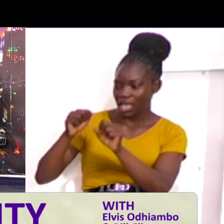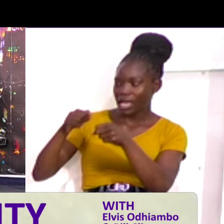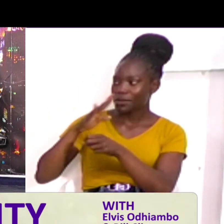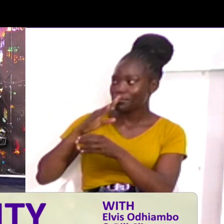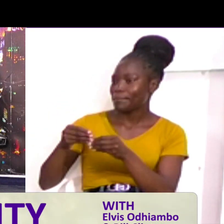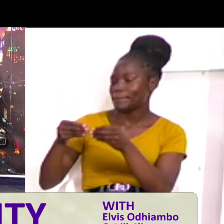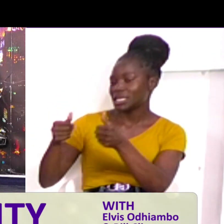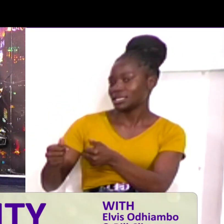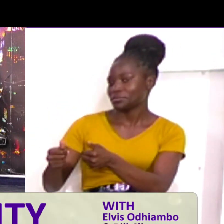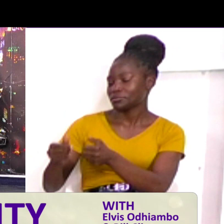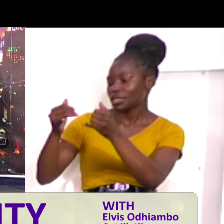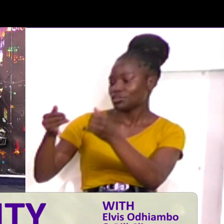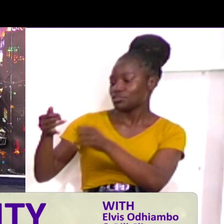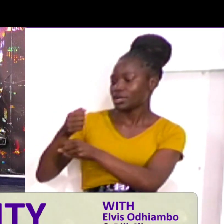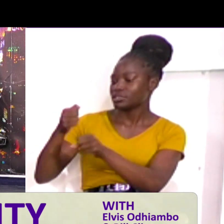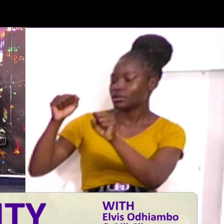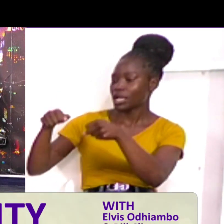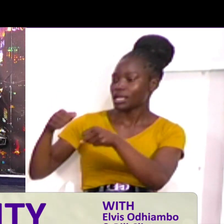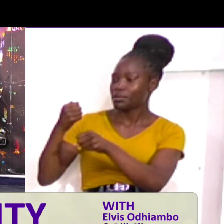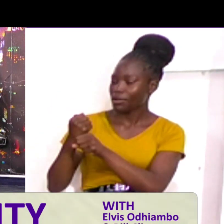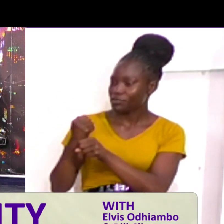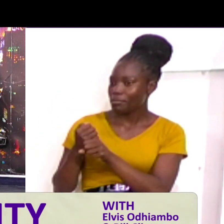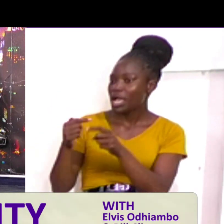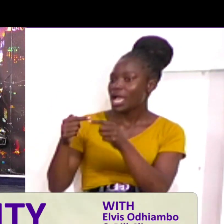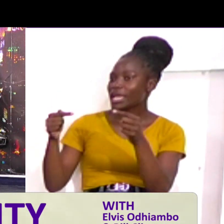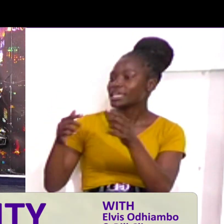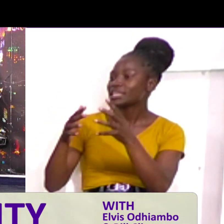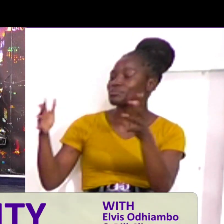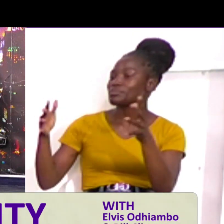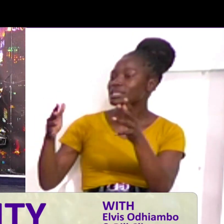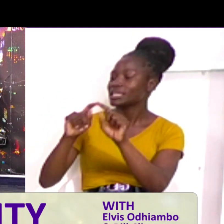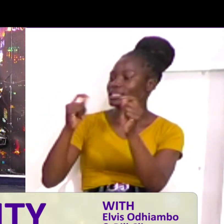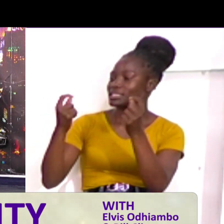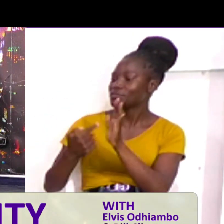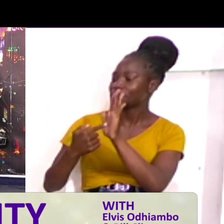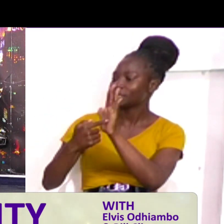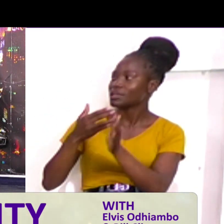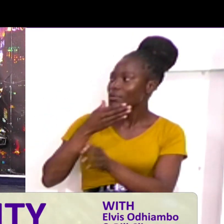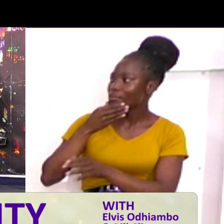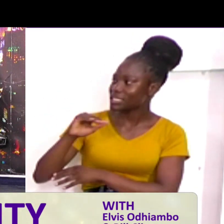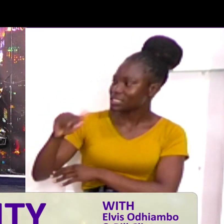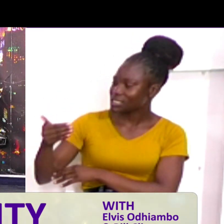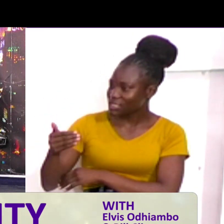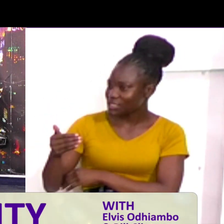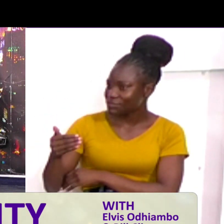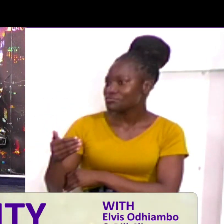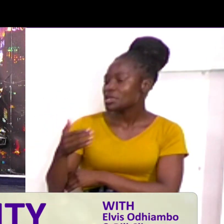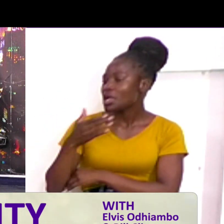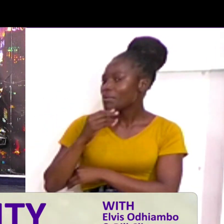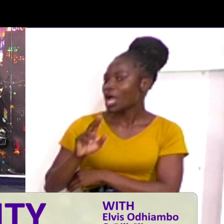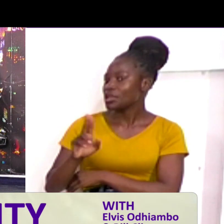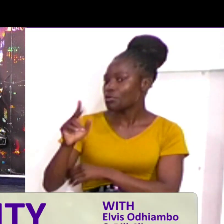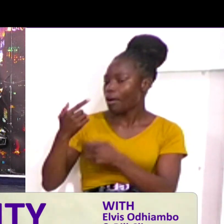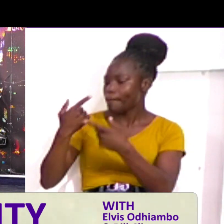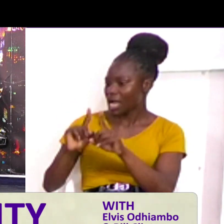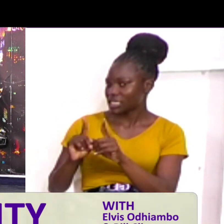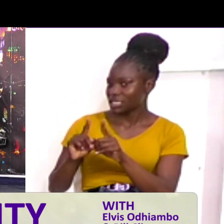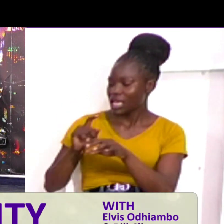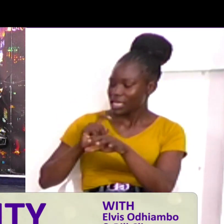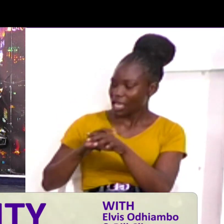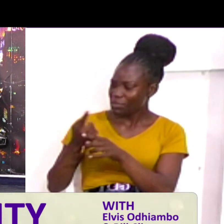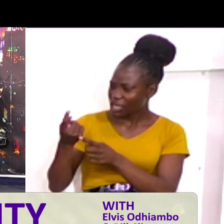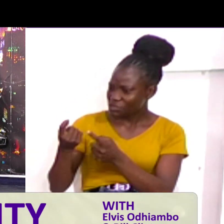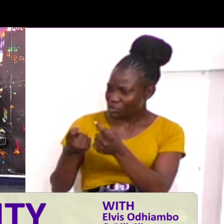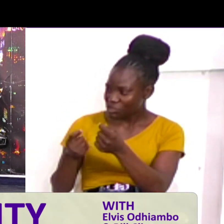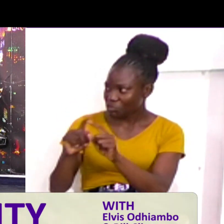beaten. You see, Newcastle can perform against big teams, let's say Manchester City, Arsenal, Newcastle. Right. But when it comes to